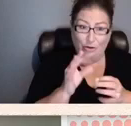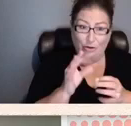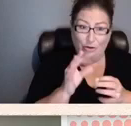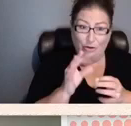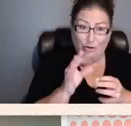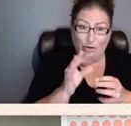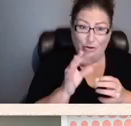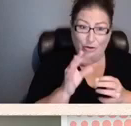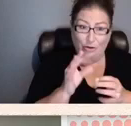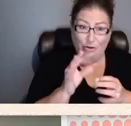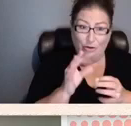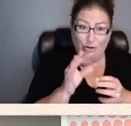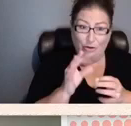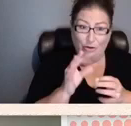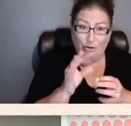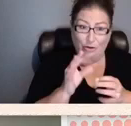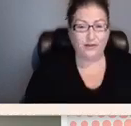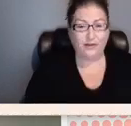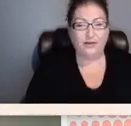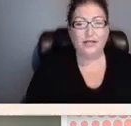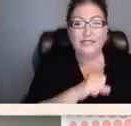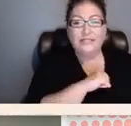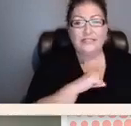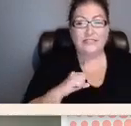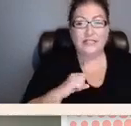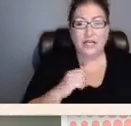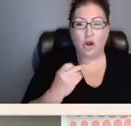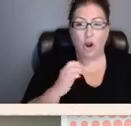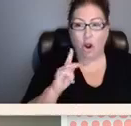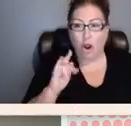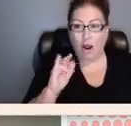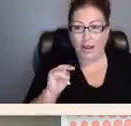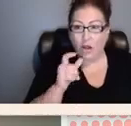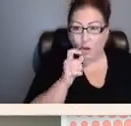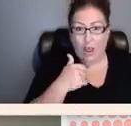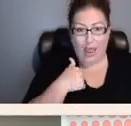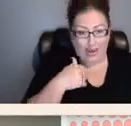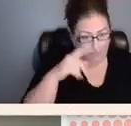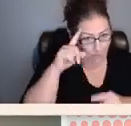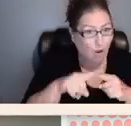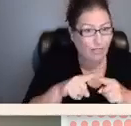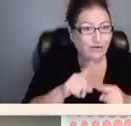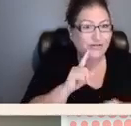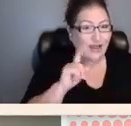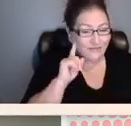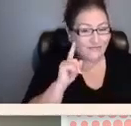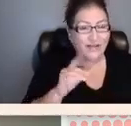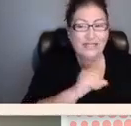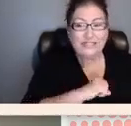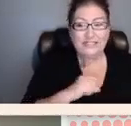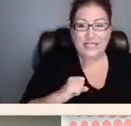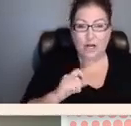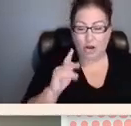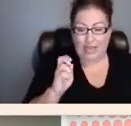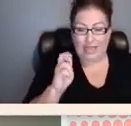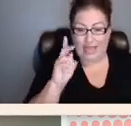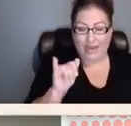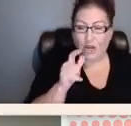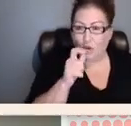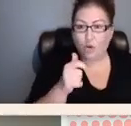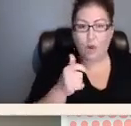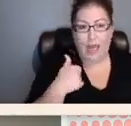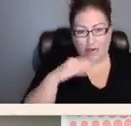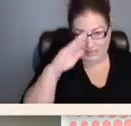family. Senator Harkin had a brother who was deaf. Senator Kennedy had a son who lost one